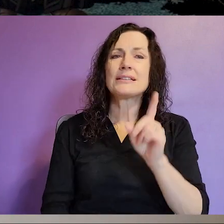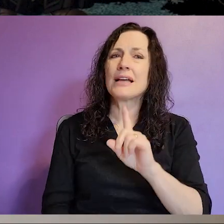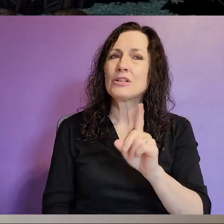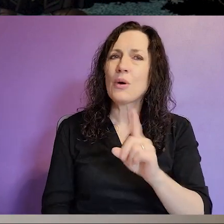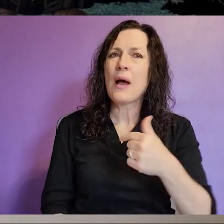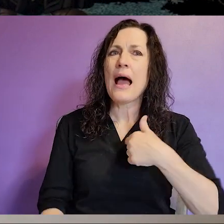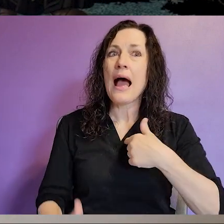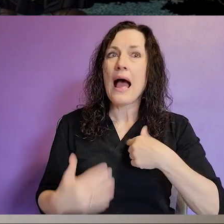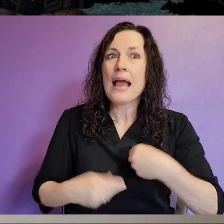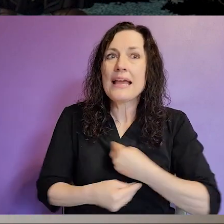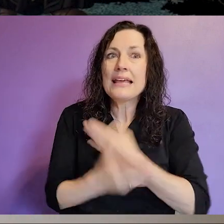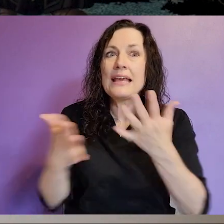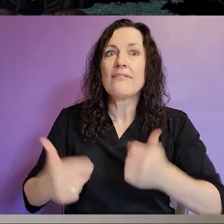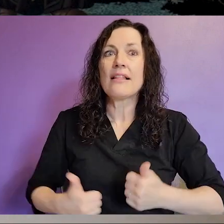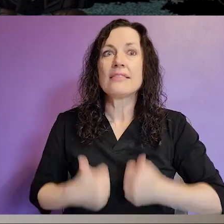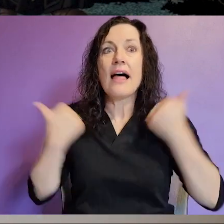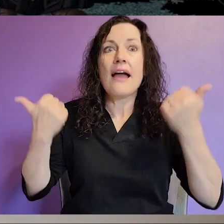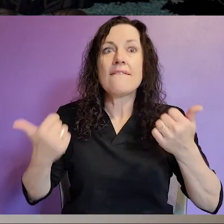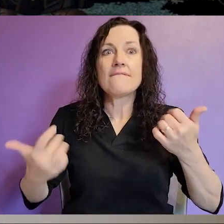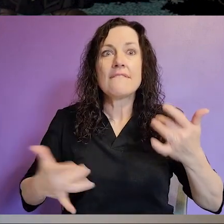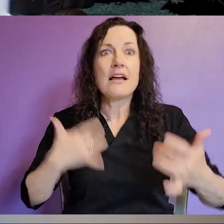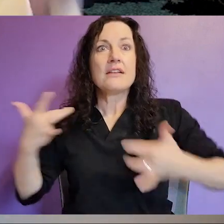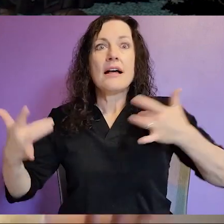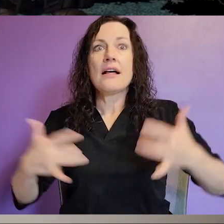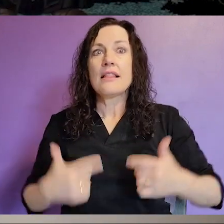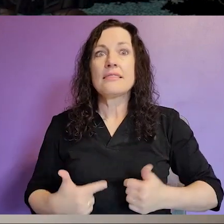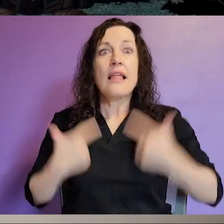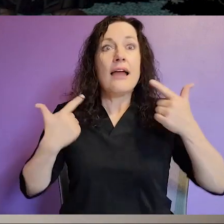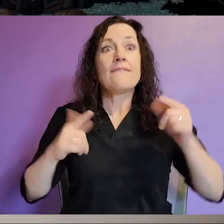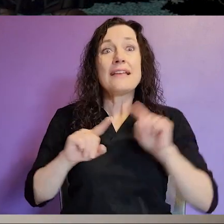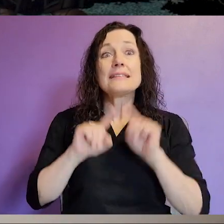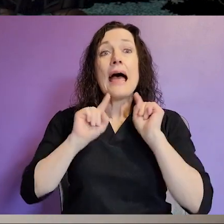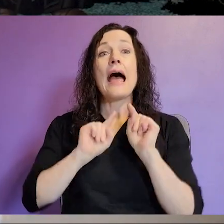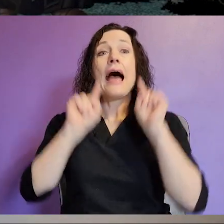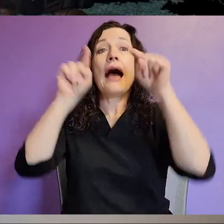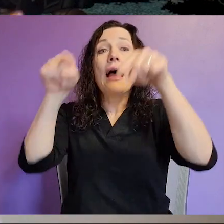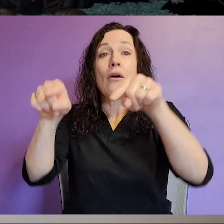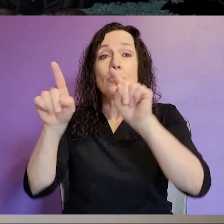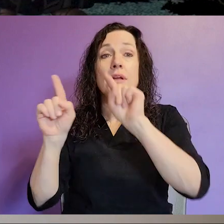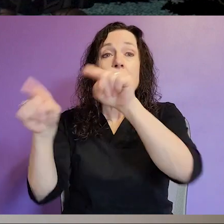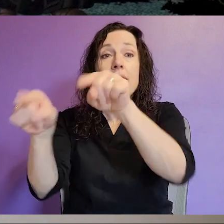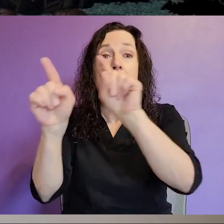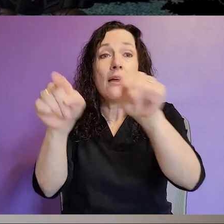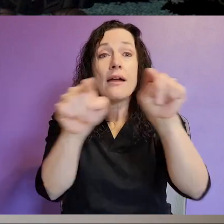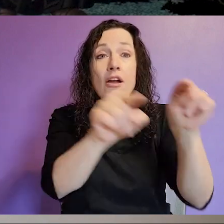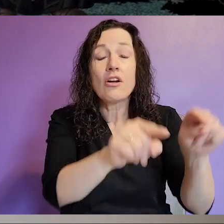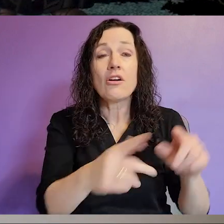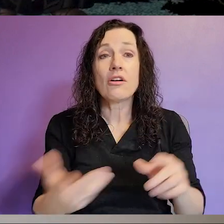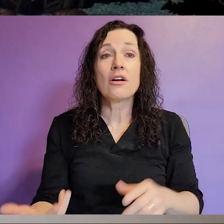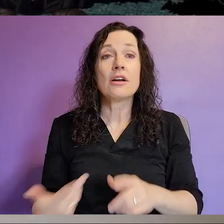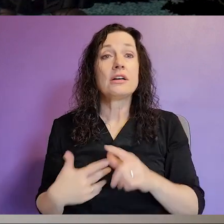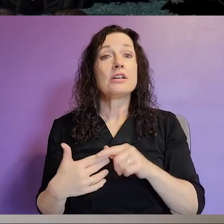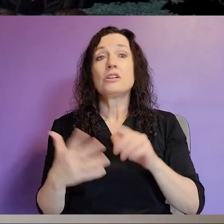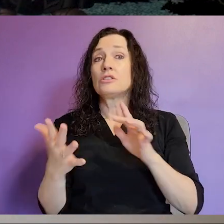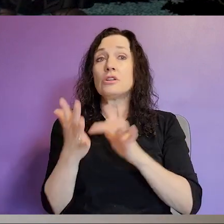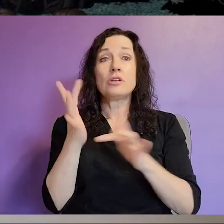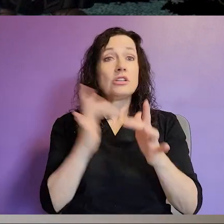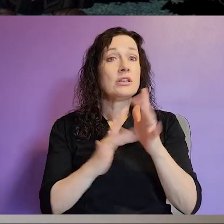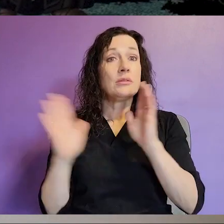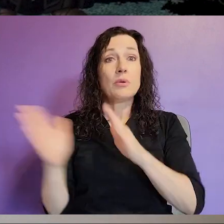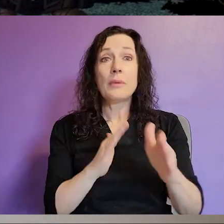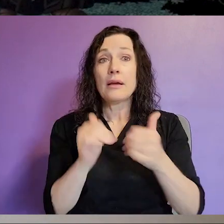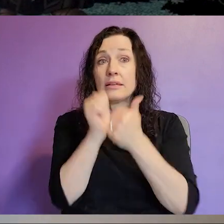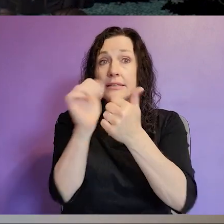predictable. But Jesus is saying, I am the life out there. And he's preparing the